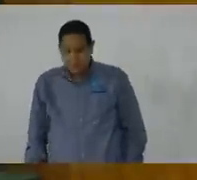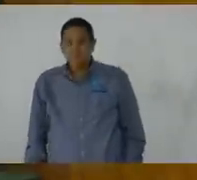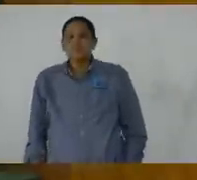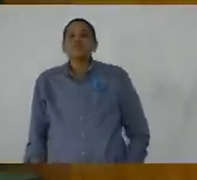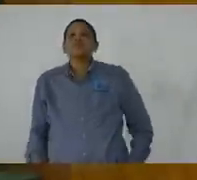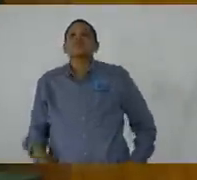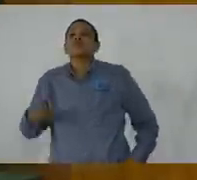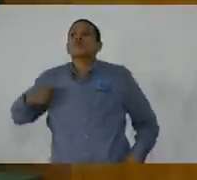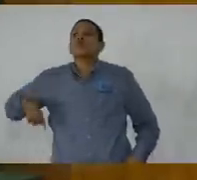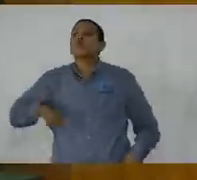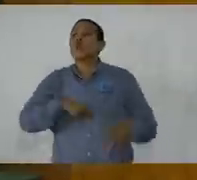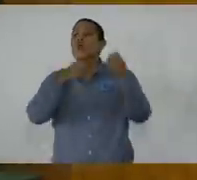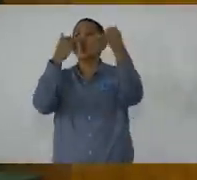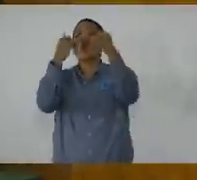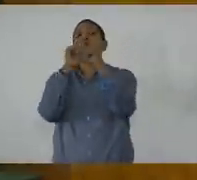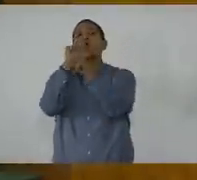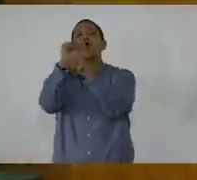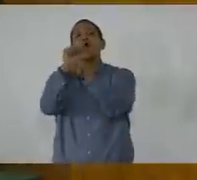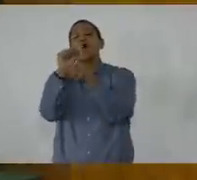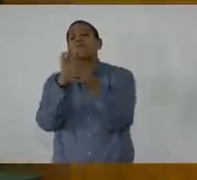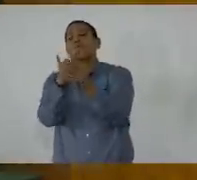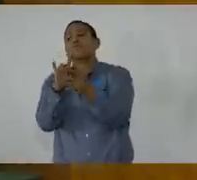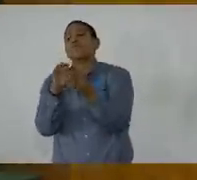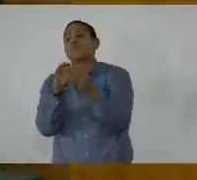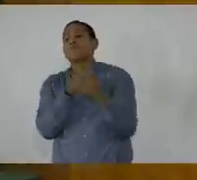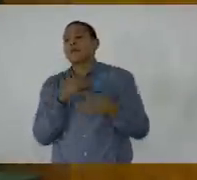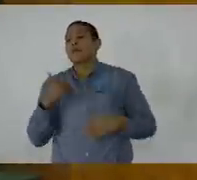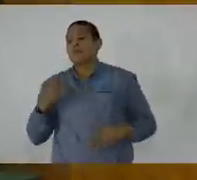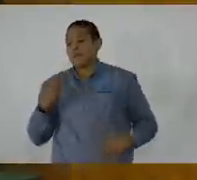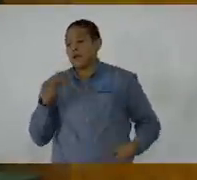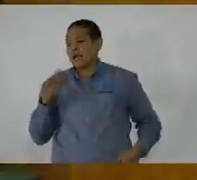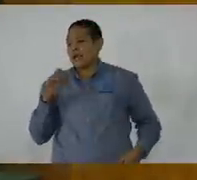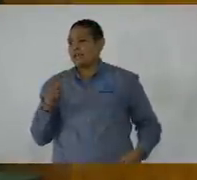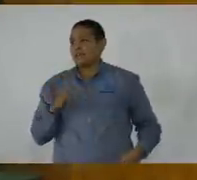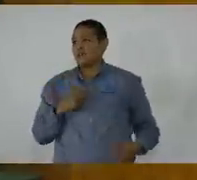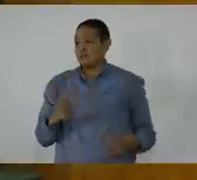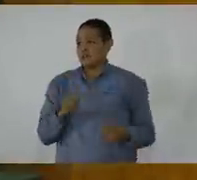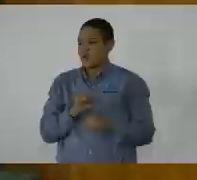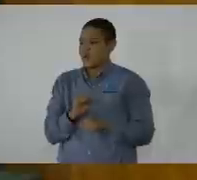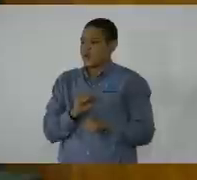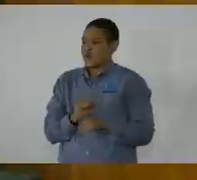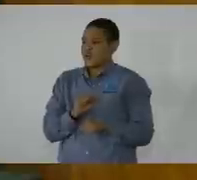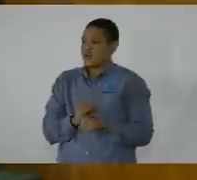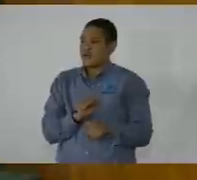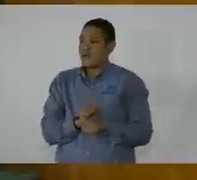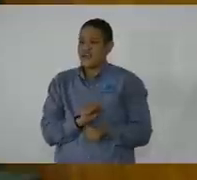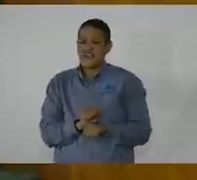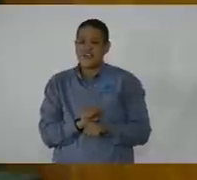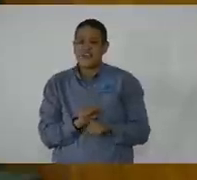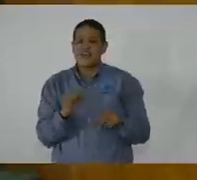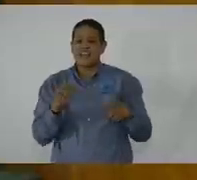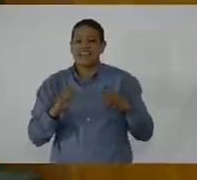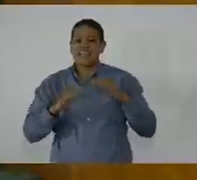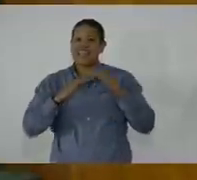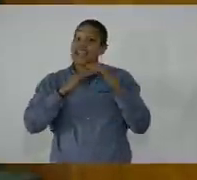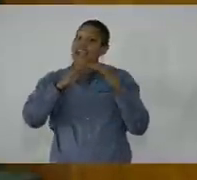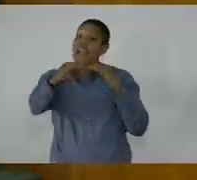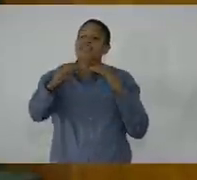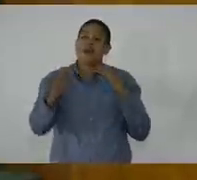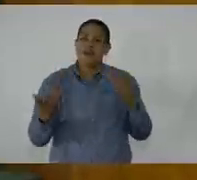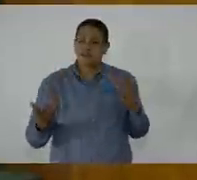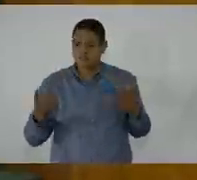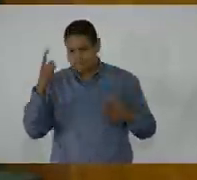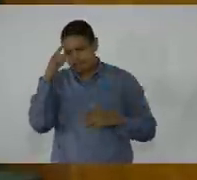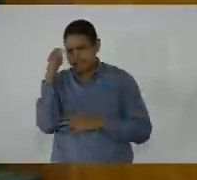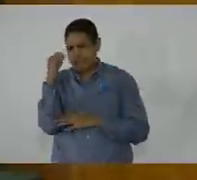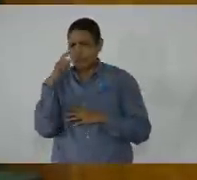We are now working, Member Hilton, we are now working steadfastly